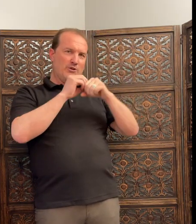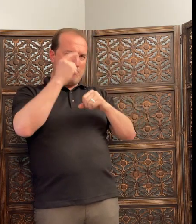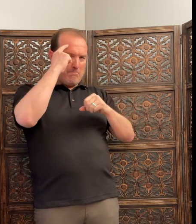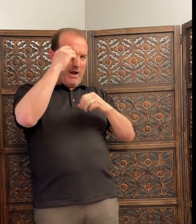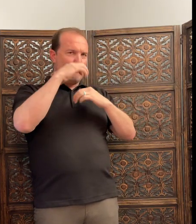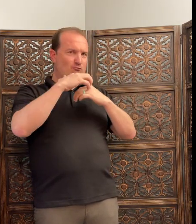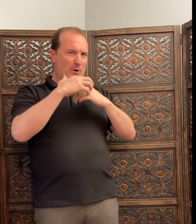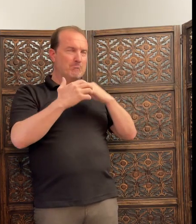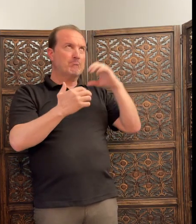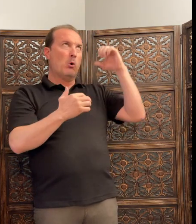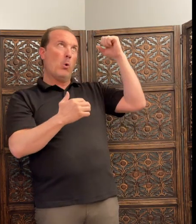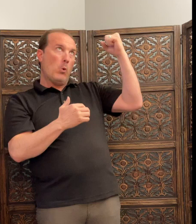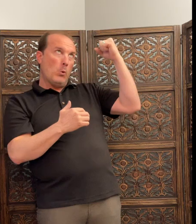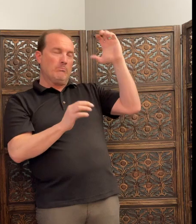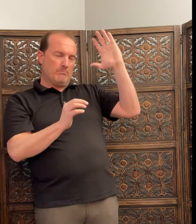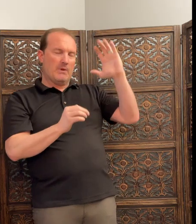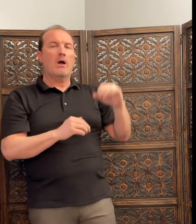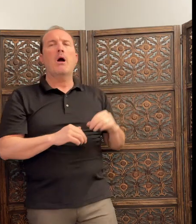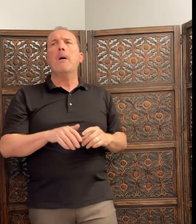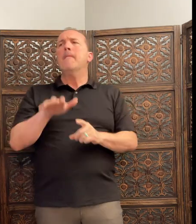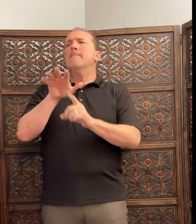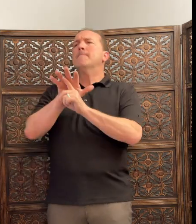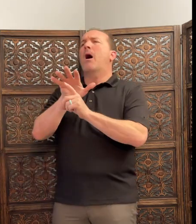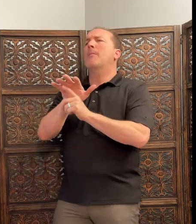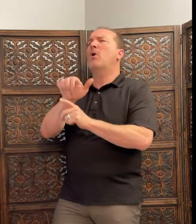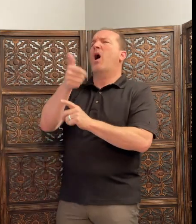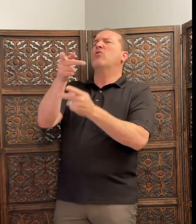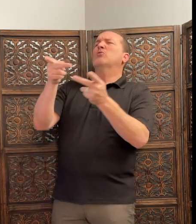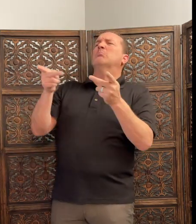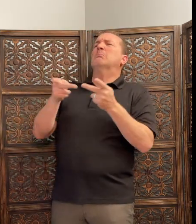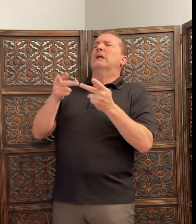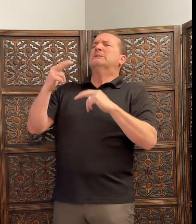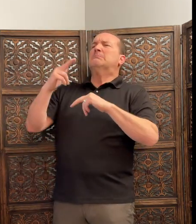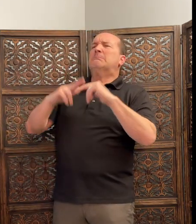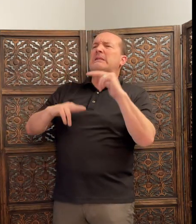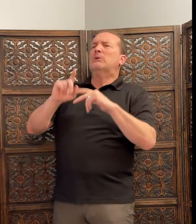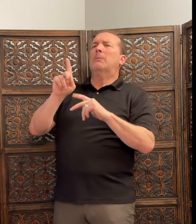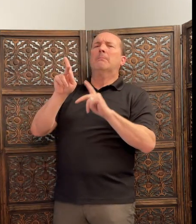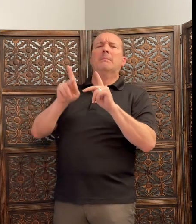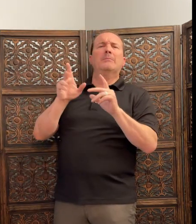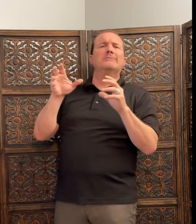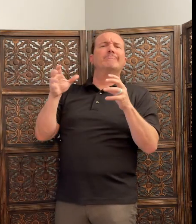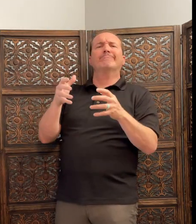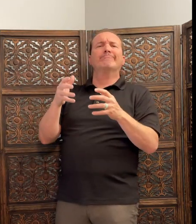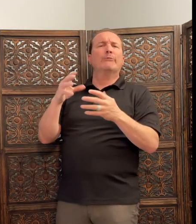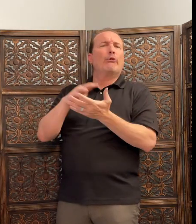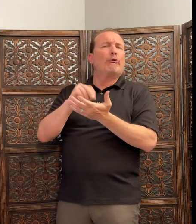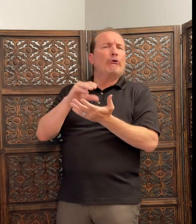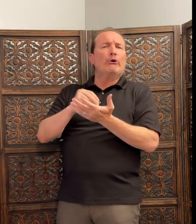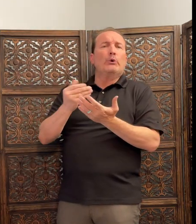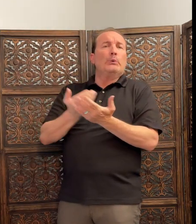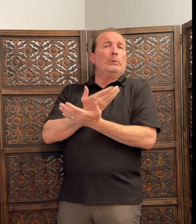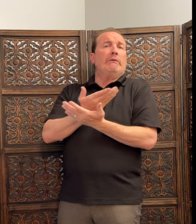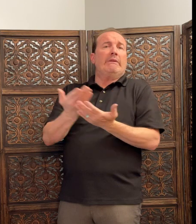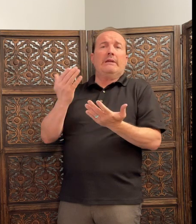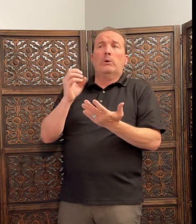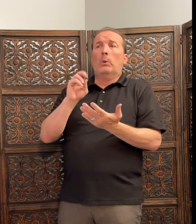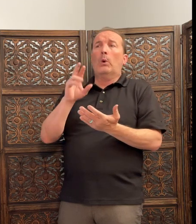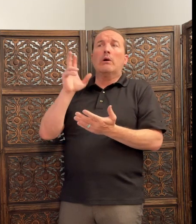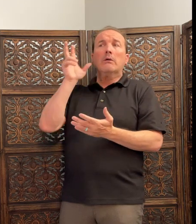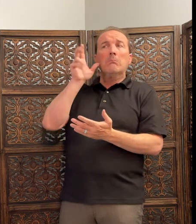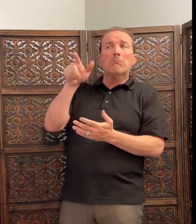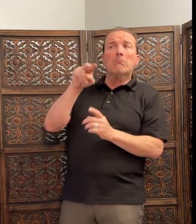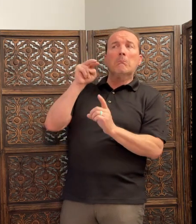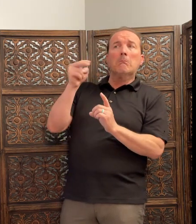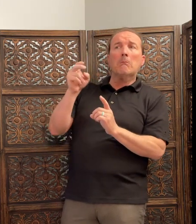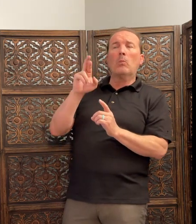mind grapes. Now imagine some popular physical places where folks gather to learn. This could be anywhere you can learn something